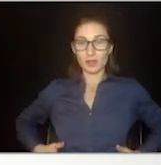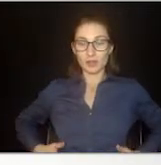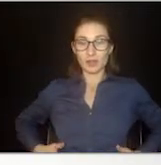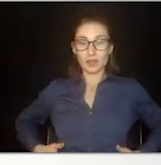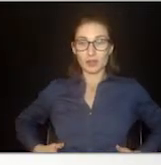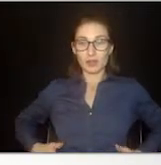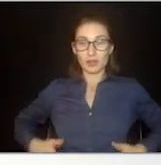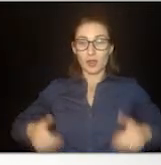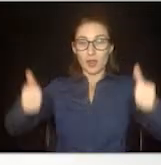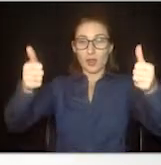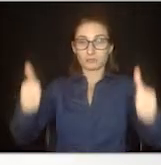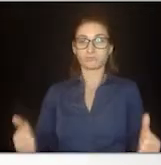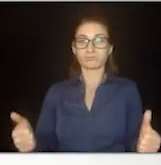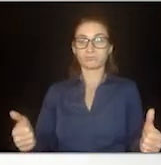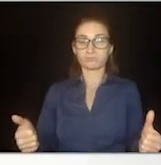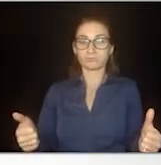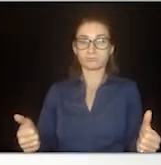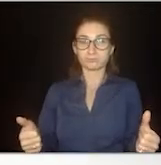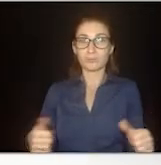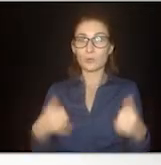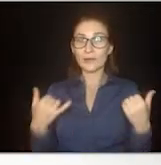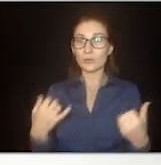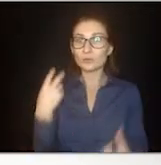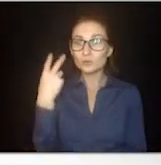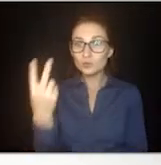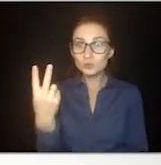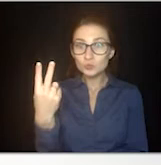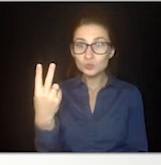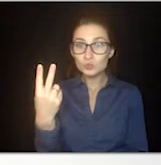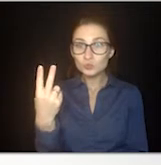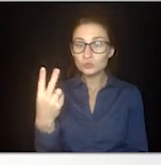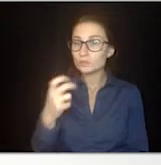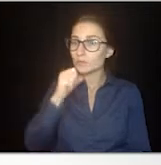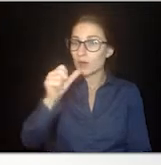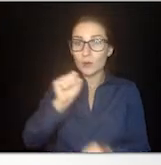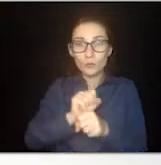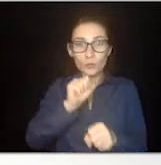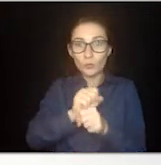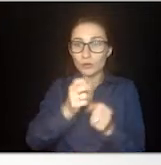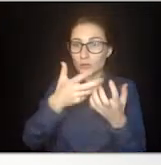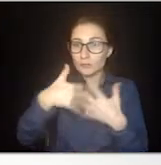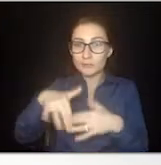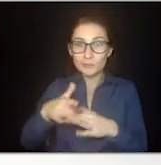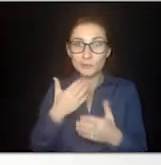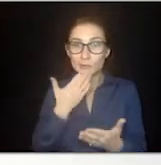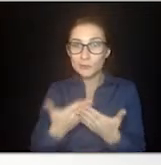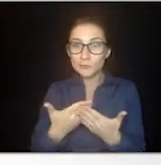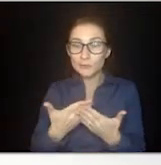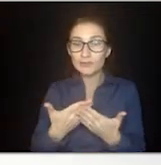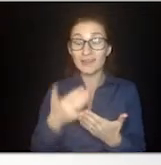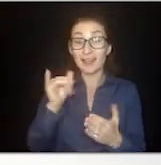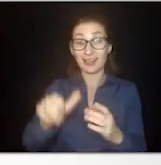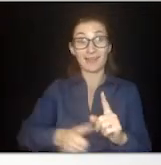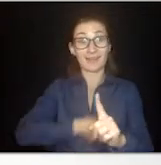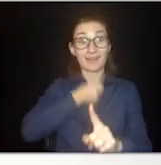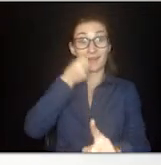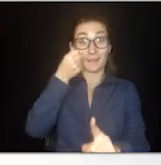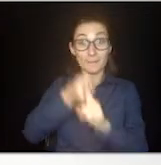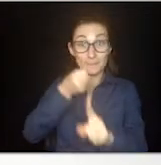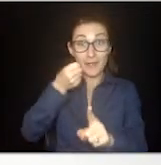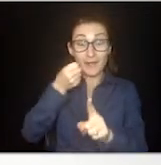So now you've got two of those that aren't working real well. And how does that impact